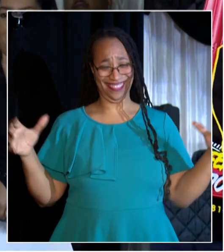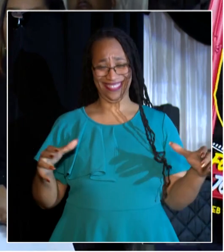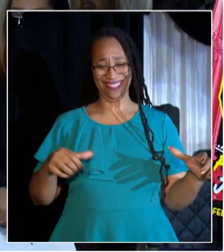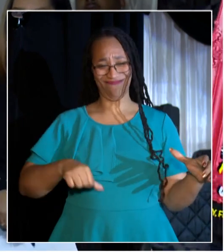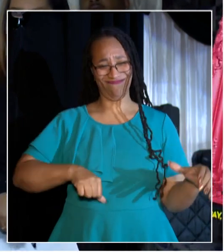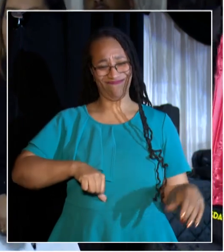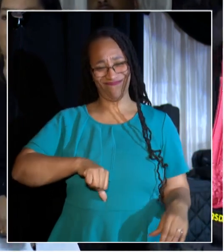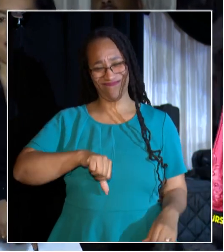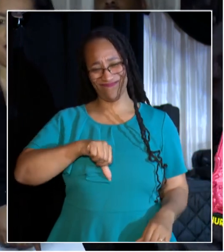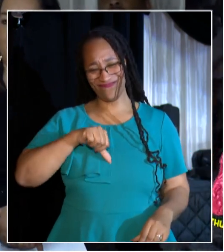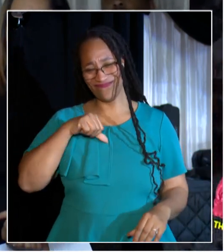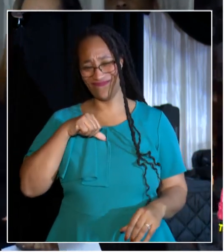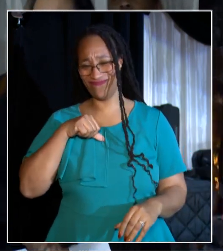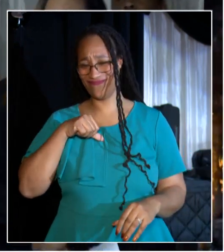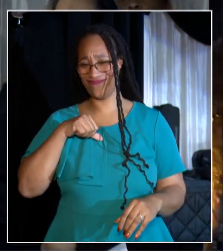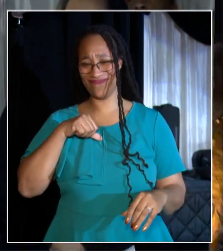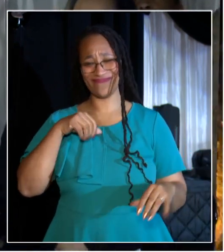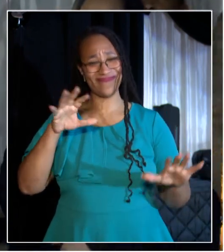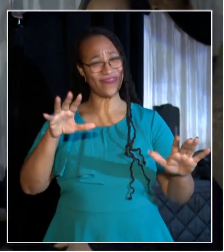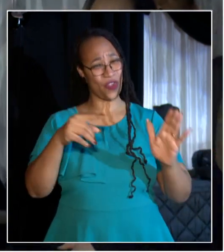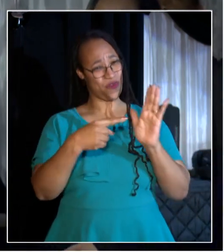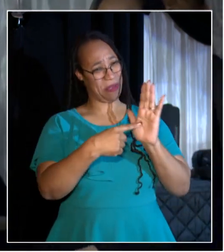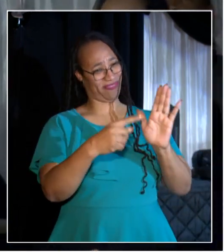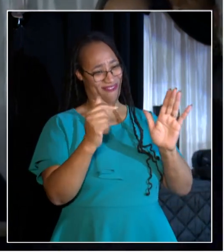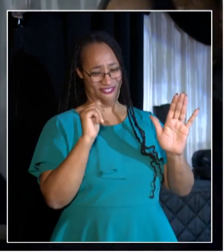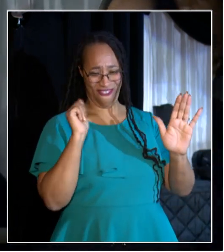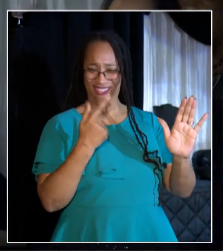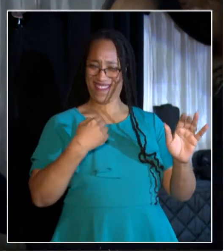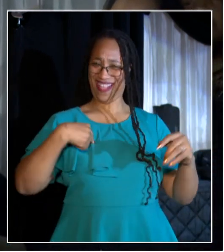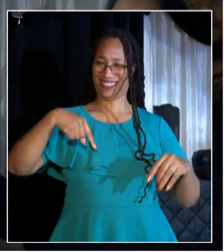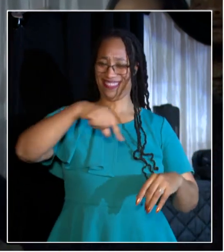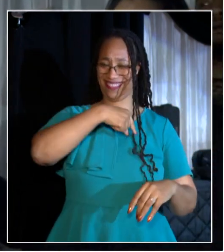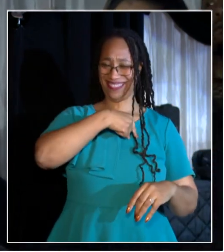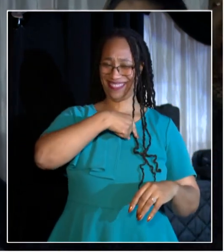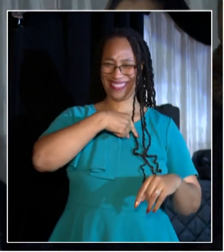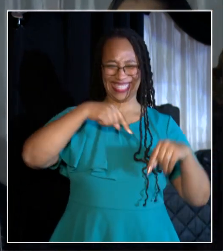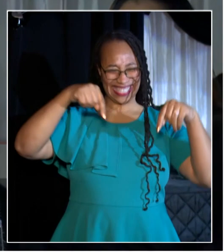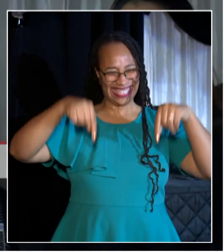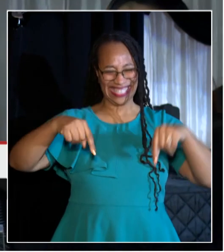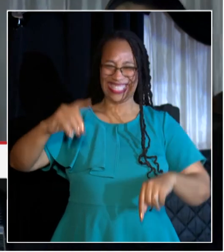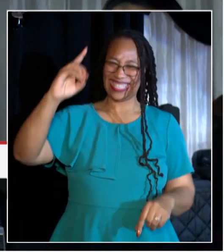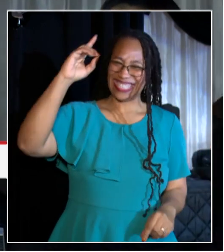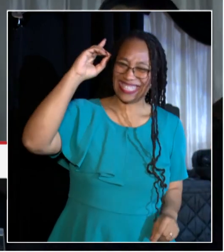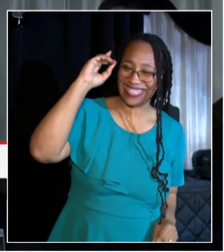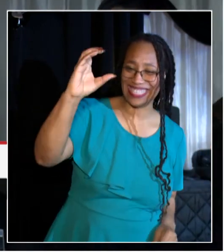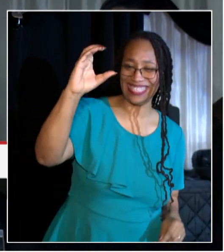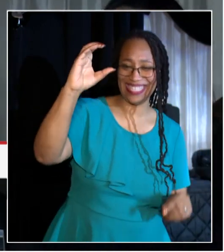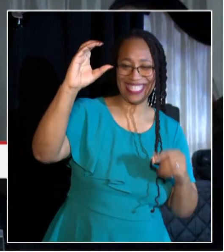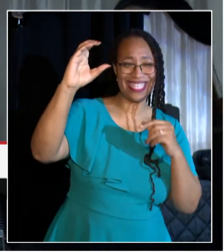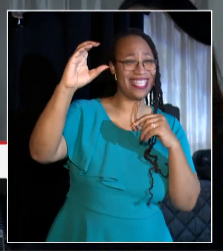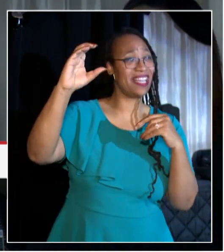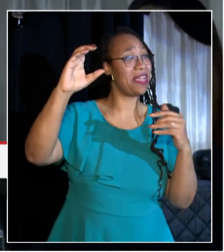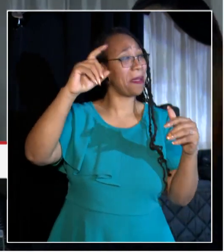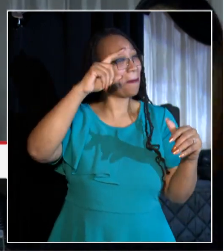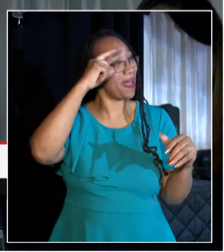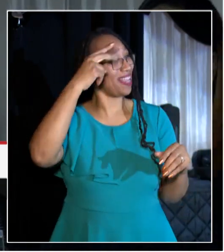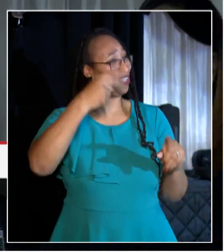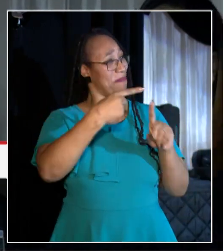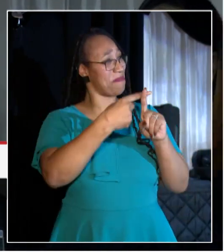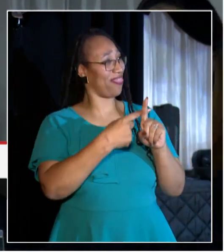us in Washington, D.C., a happy Black History Month. And we are here in our